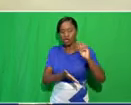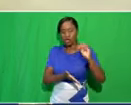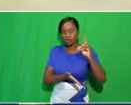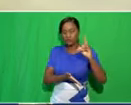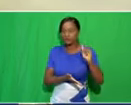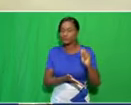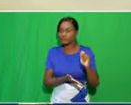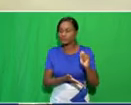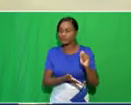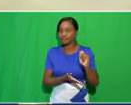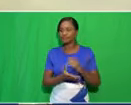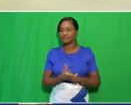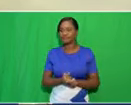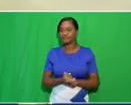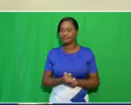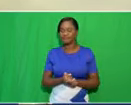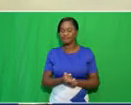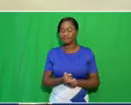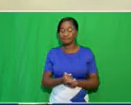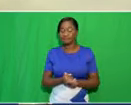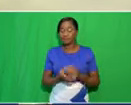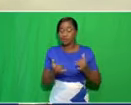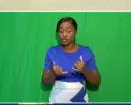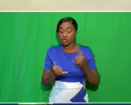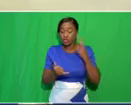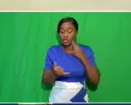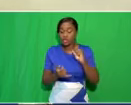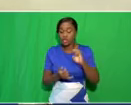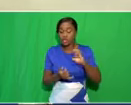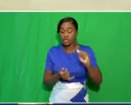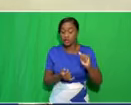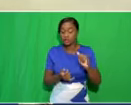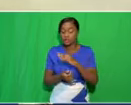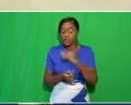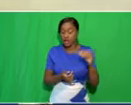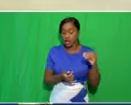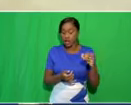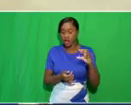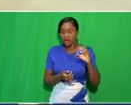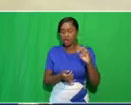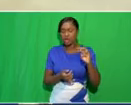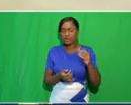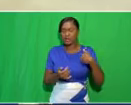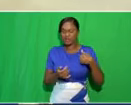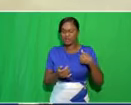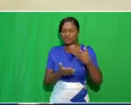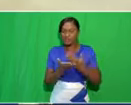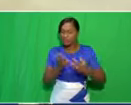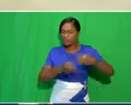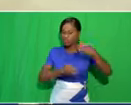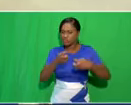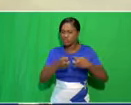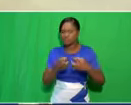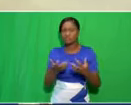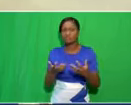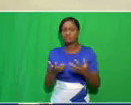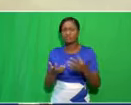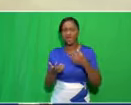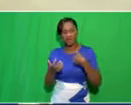that there is, that the SEA and Concordat, there's some challenge with it. Is there a problem